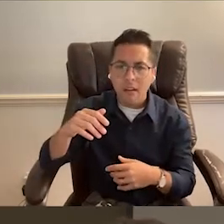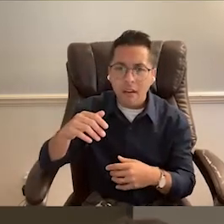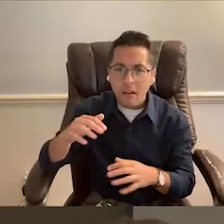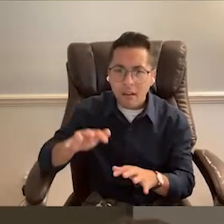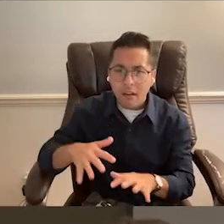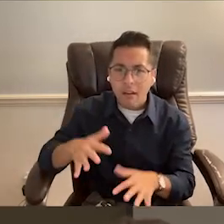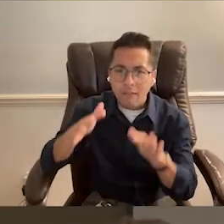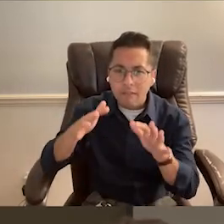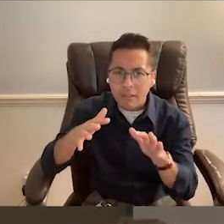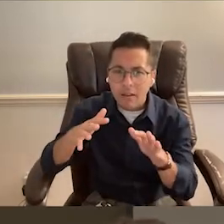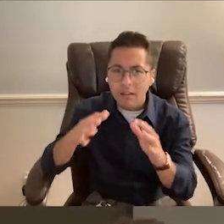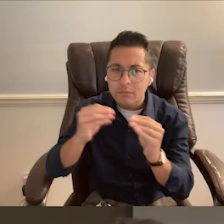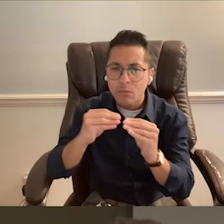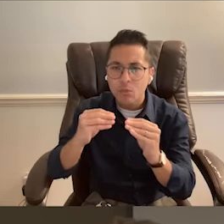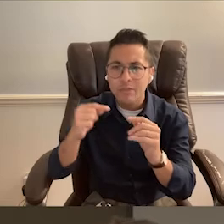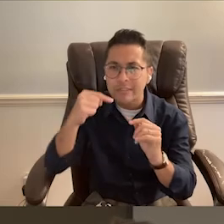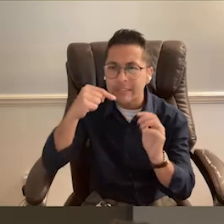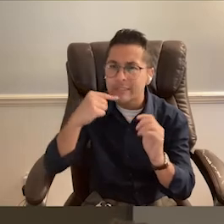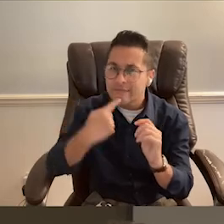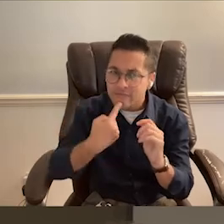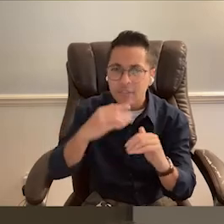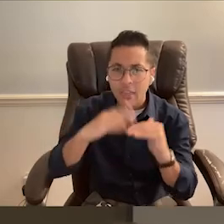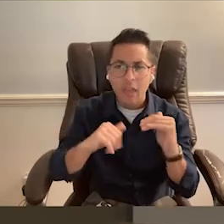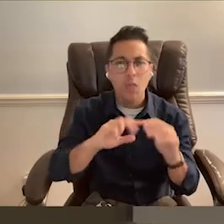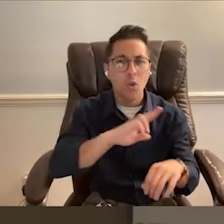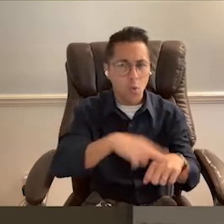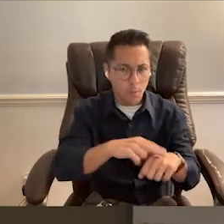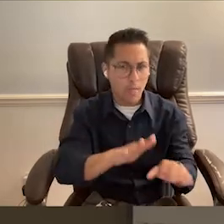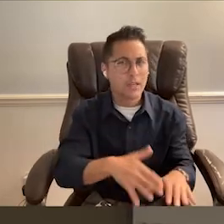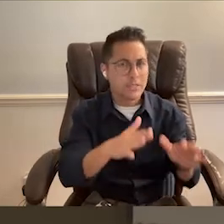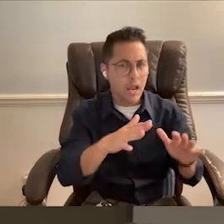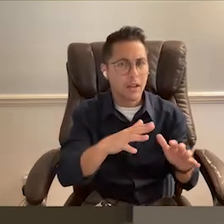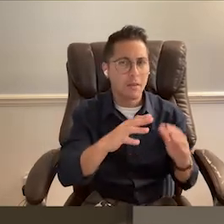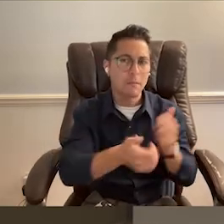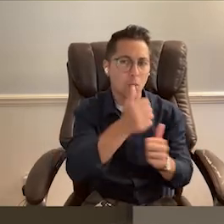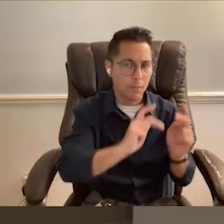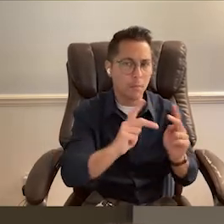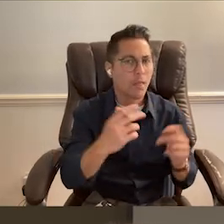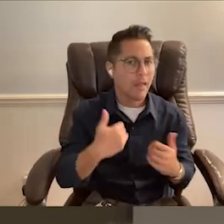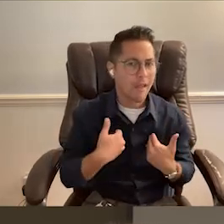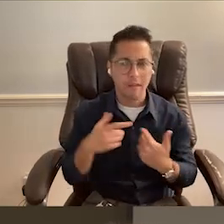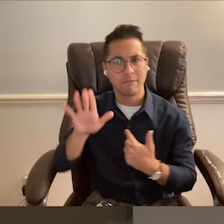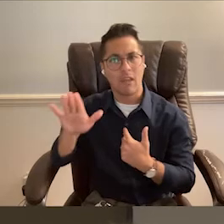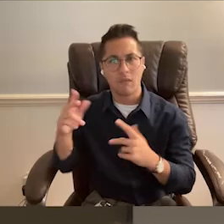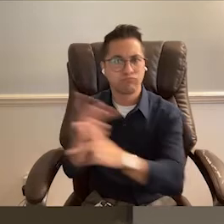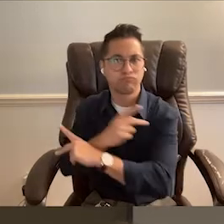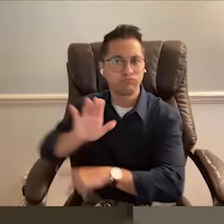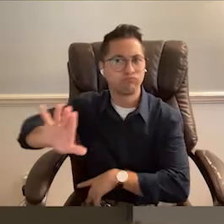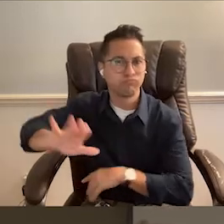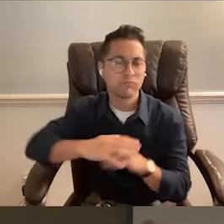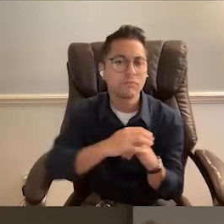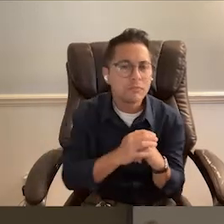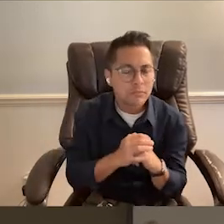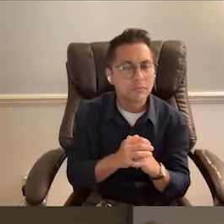more months of chronic exaggerated worry and tension that is unfounded or much more severe than the normal anxiety